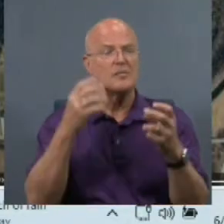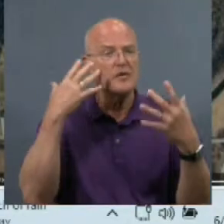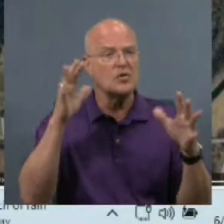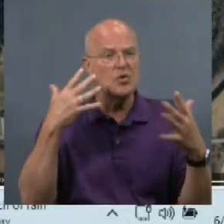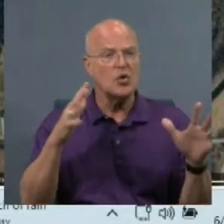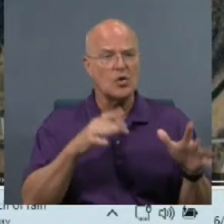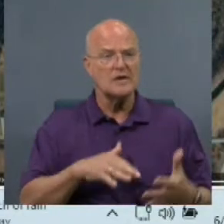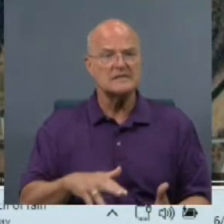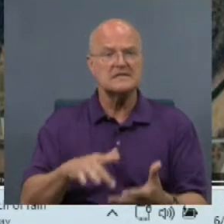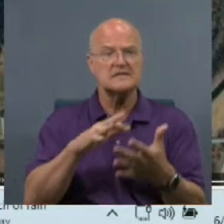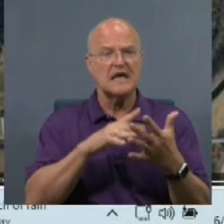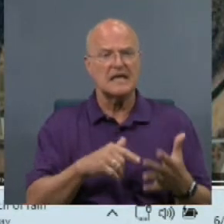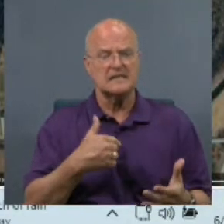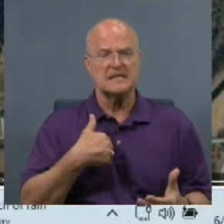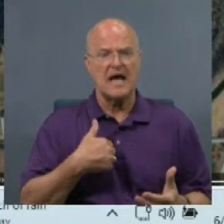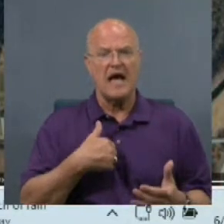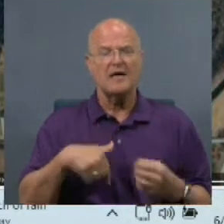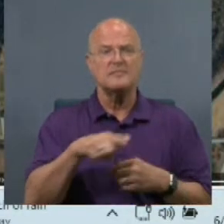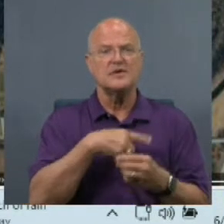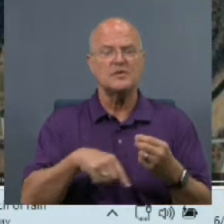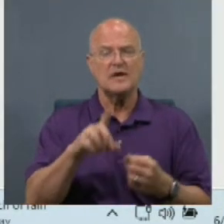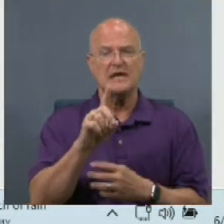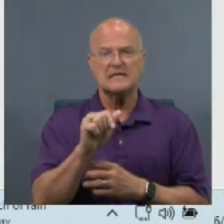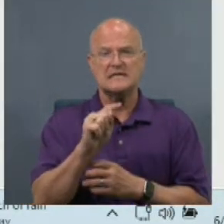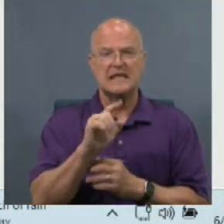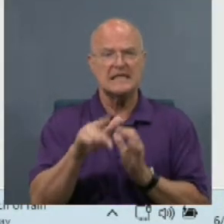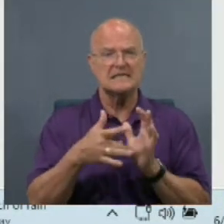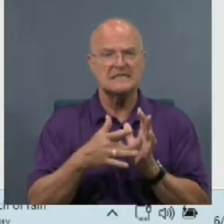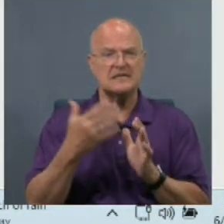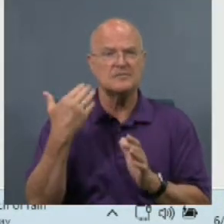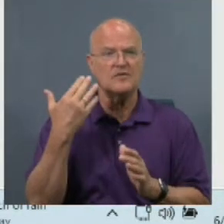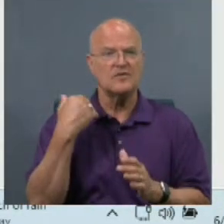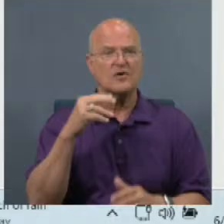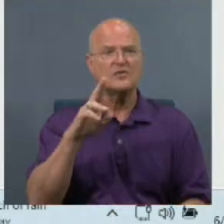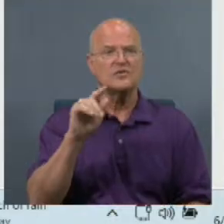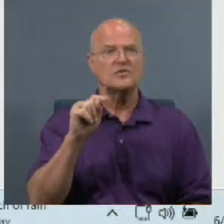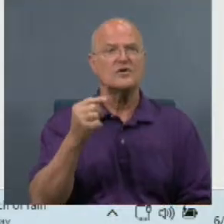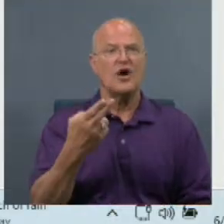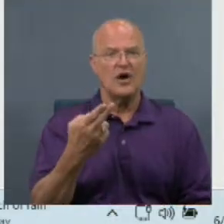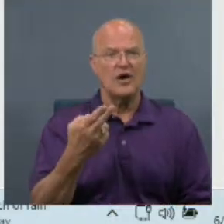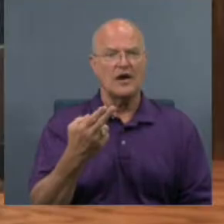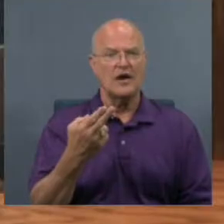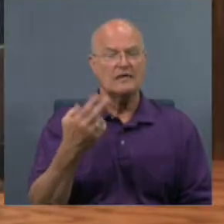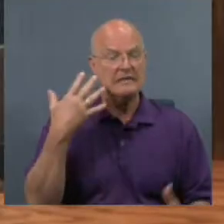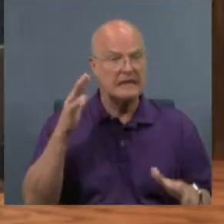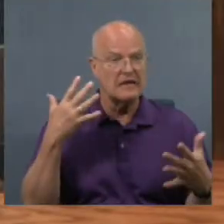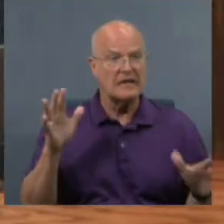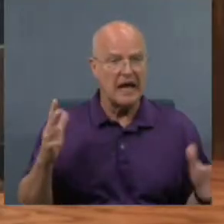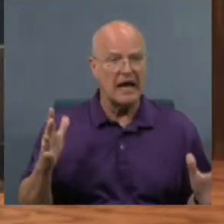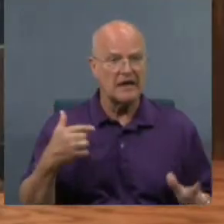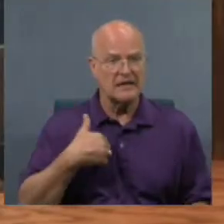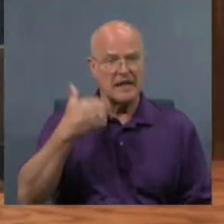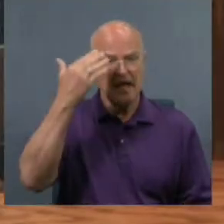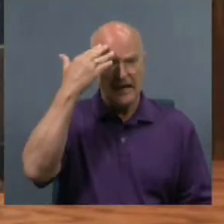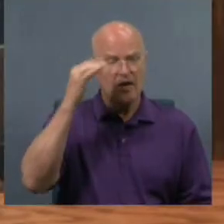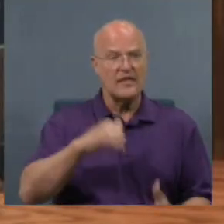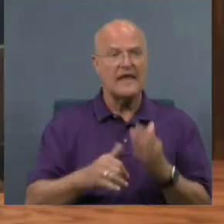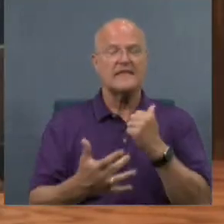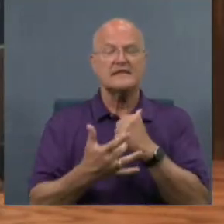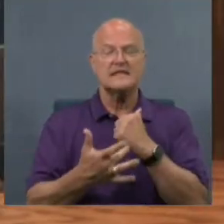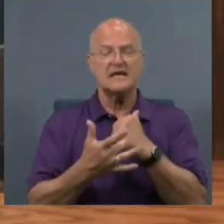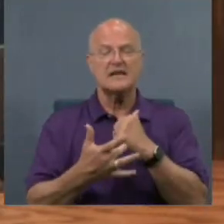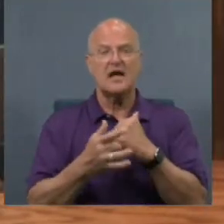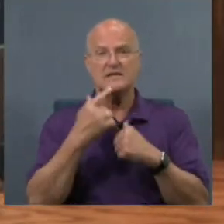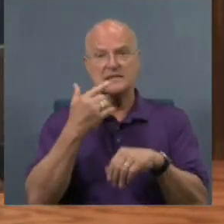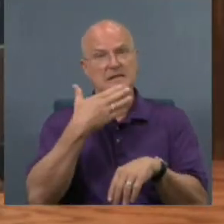noise studies, and I've been around data centers before out in Utah. They are loud, and I know that the technology